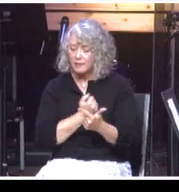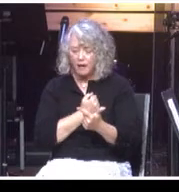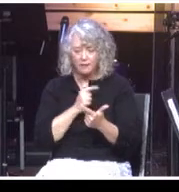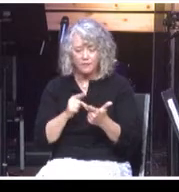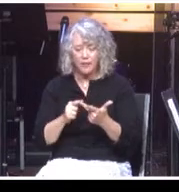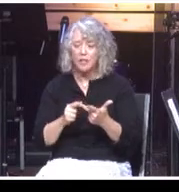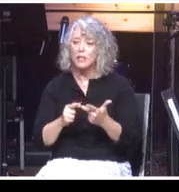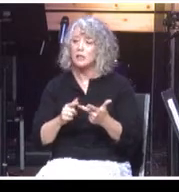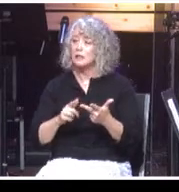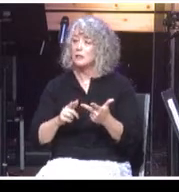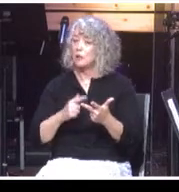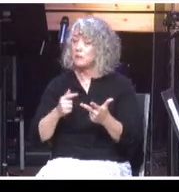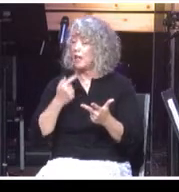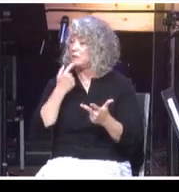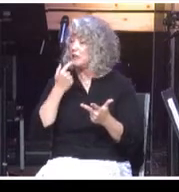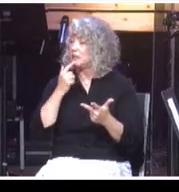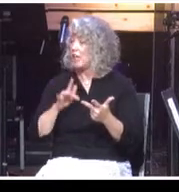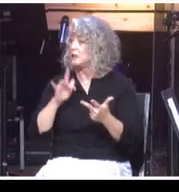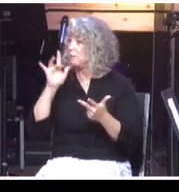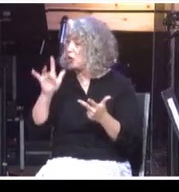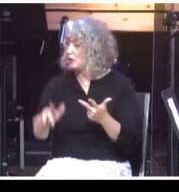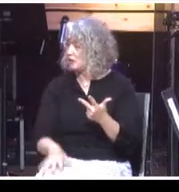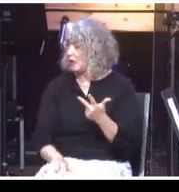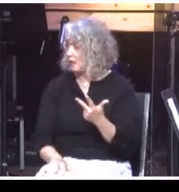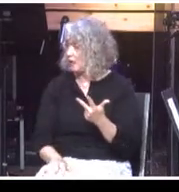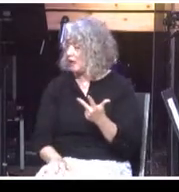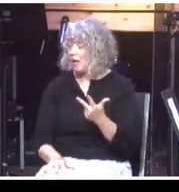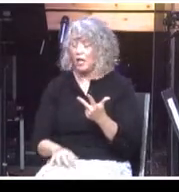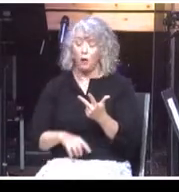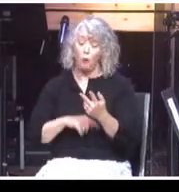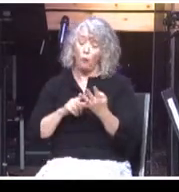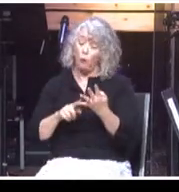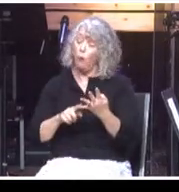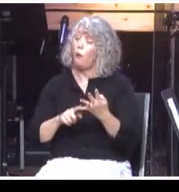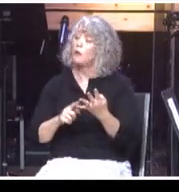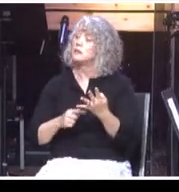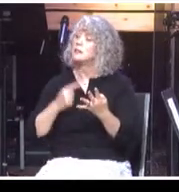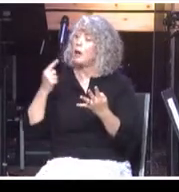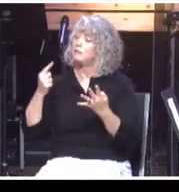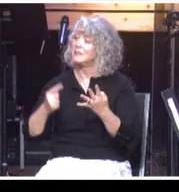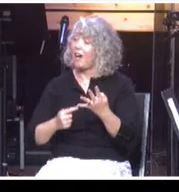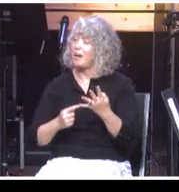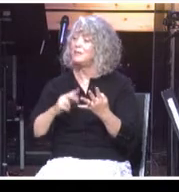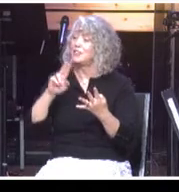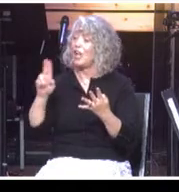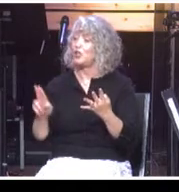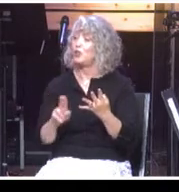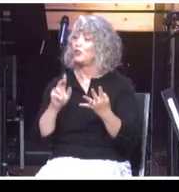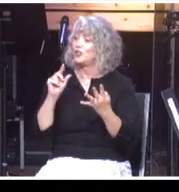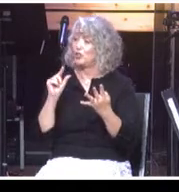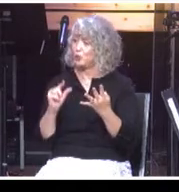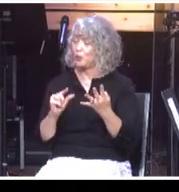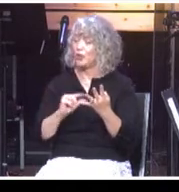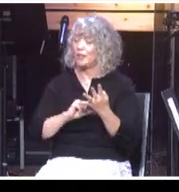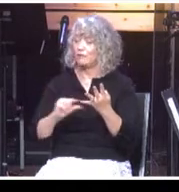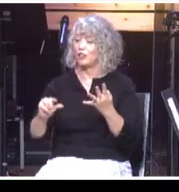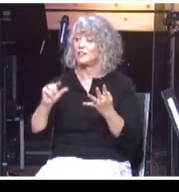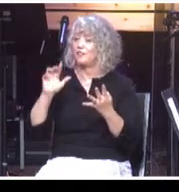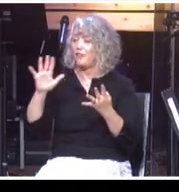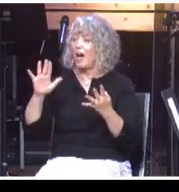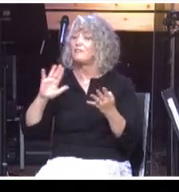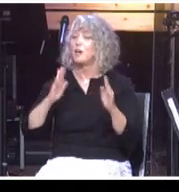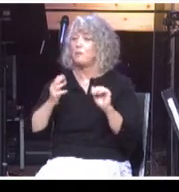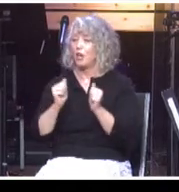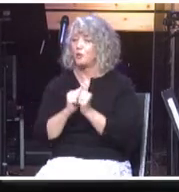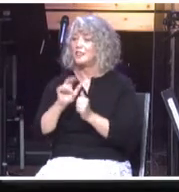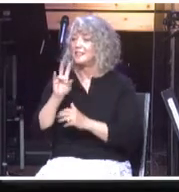mercy. And sometimes our English translations translate this very same word differently in verse 5 than in verse 7.